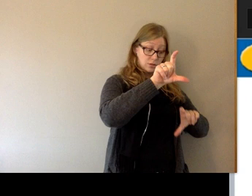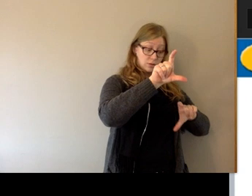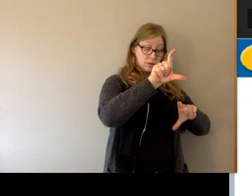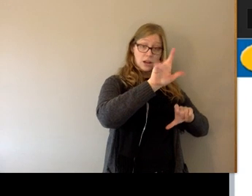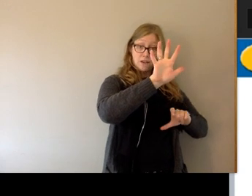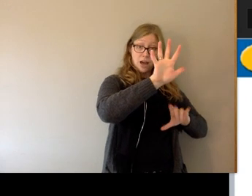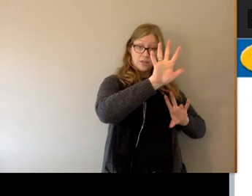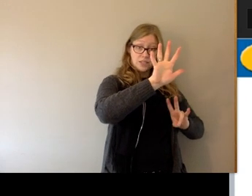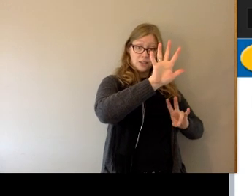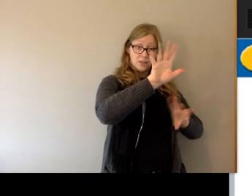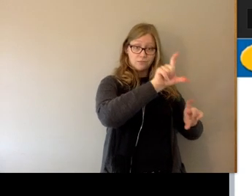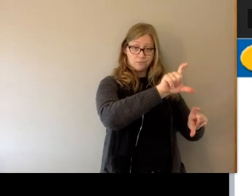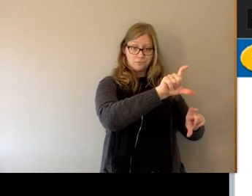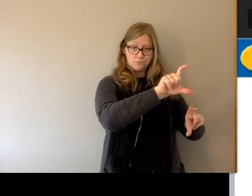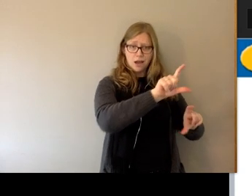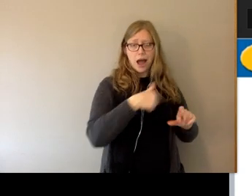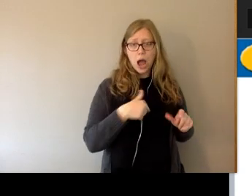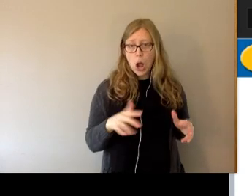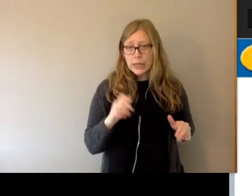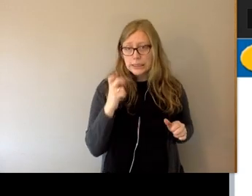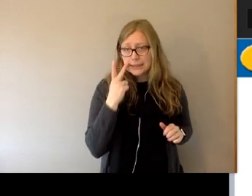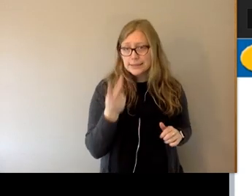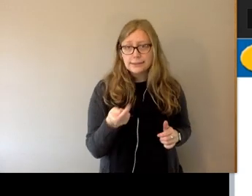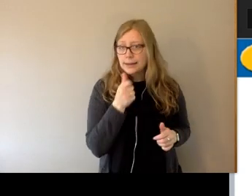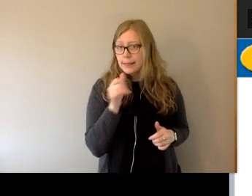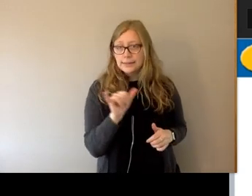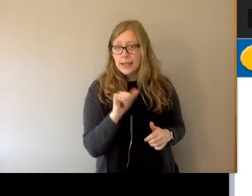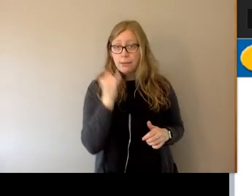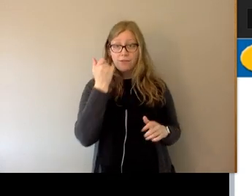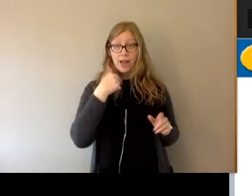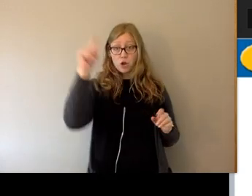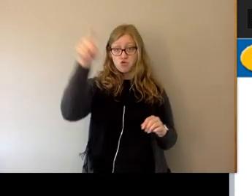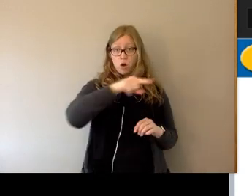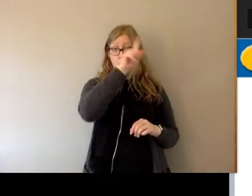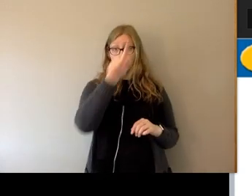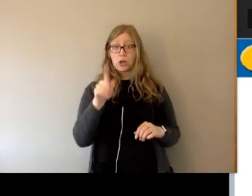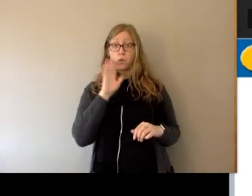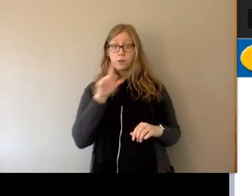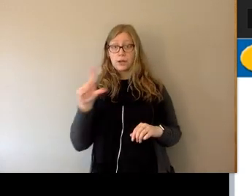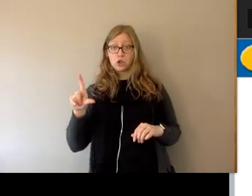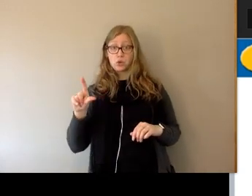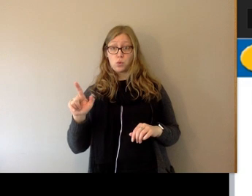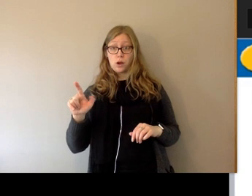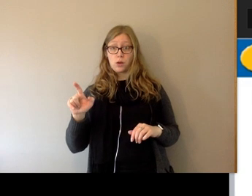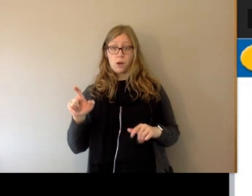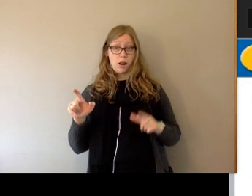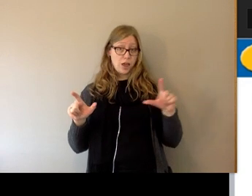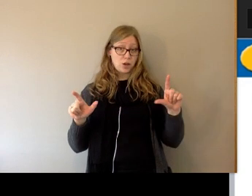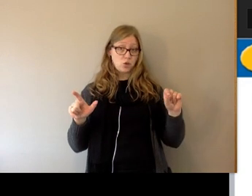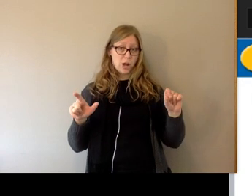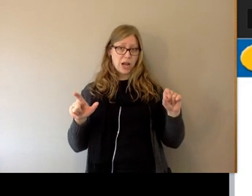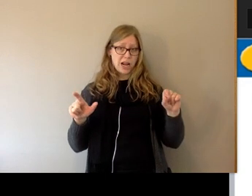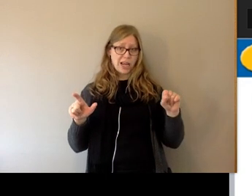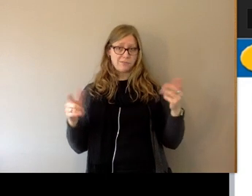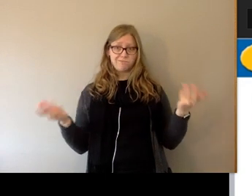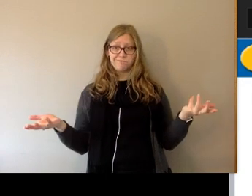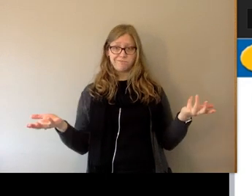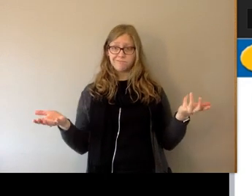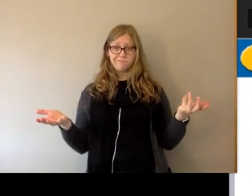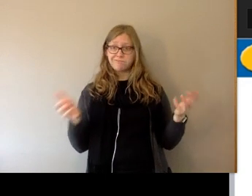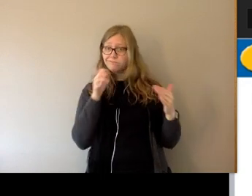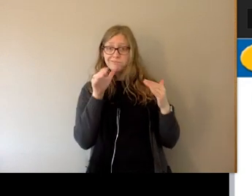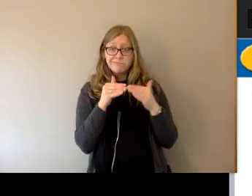see that it's not the same. This would be 21, this would be 20, right? 3/4 is not equal to 5/7. Well, what did that tell me?